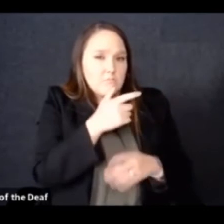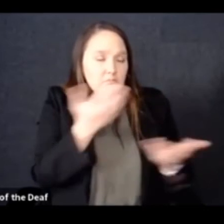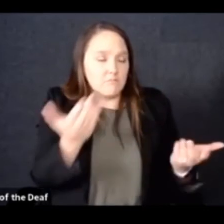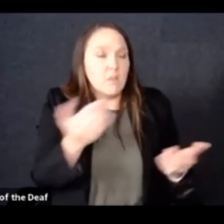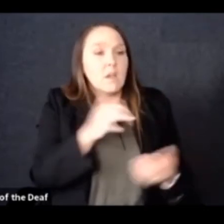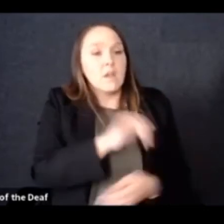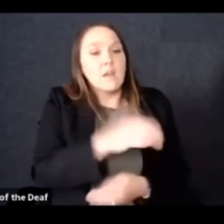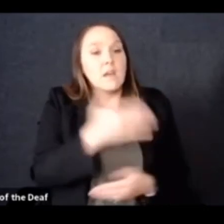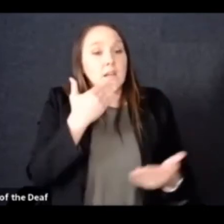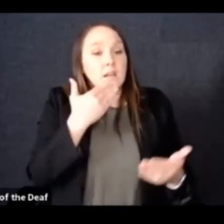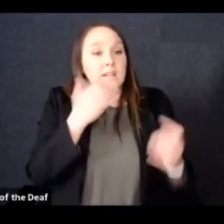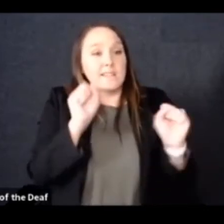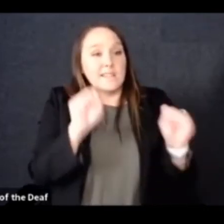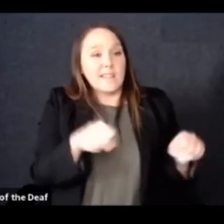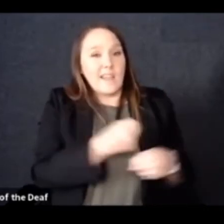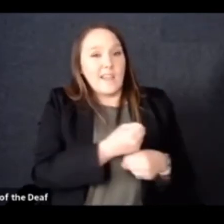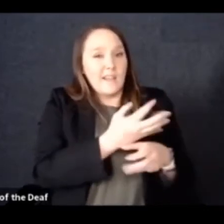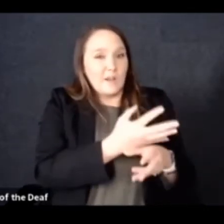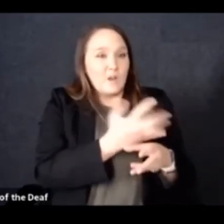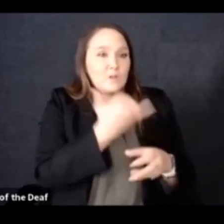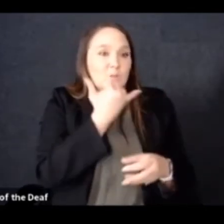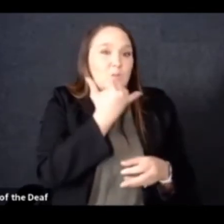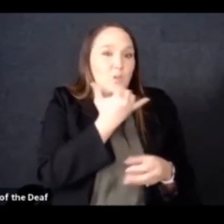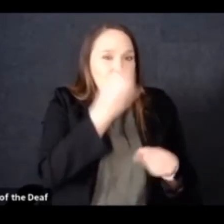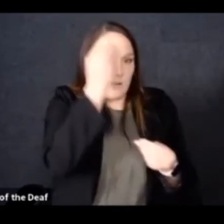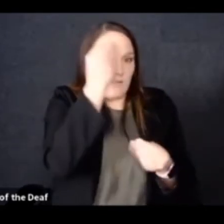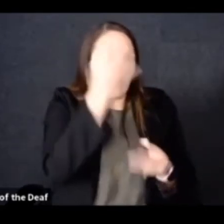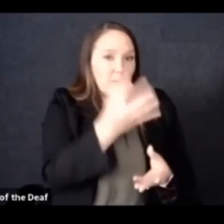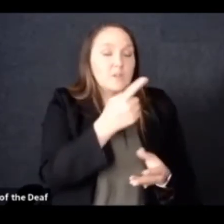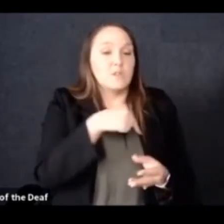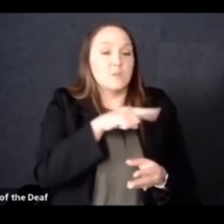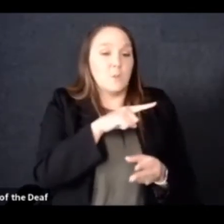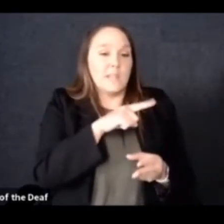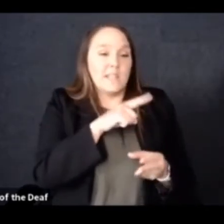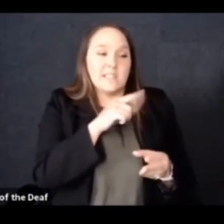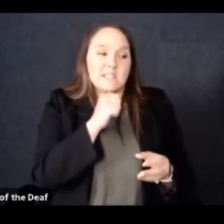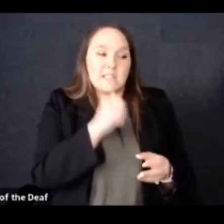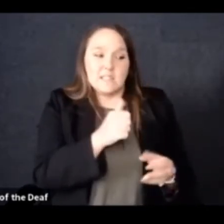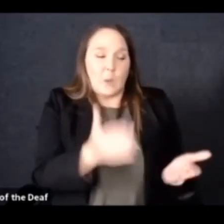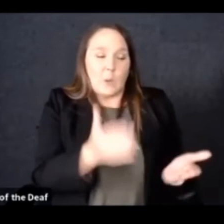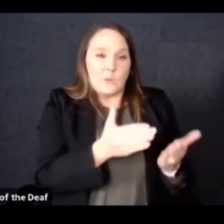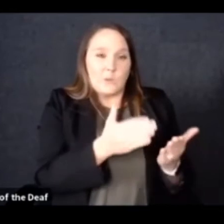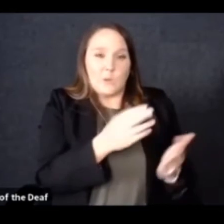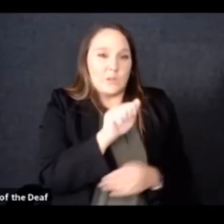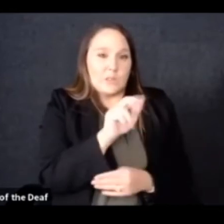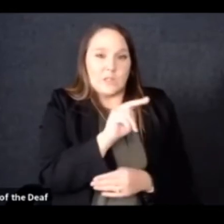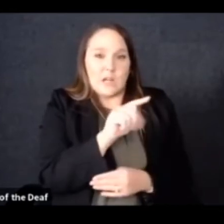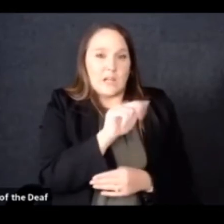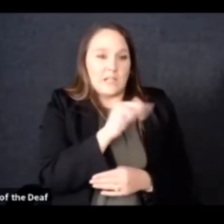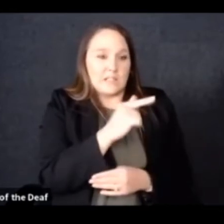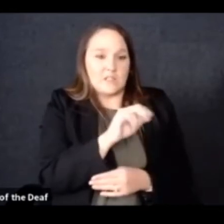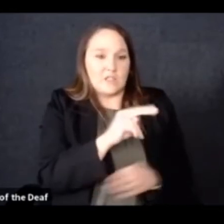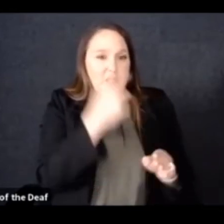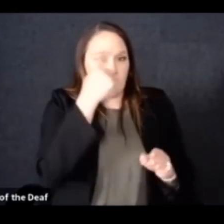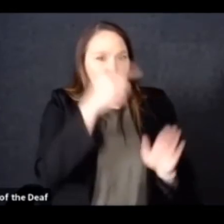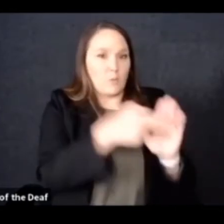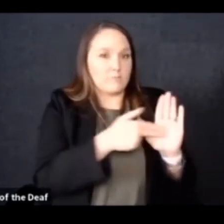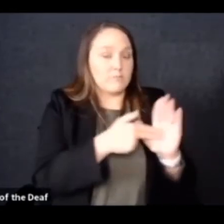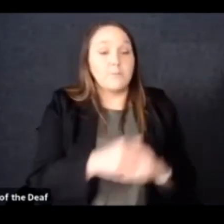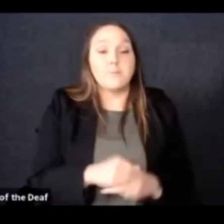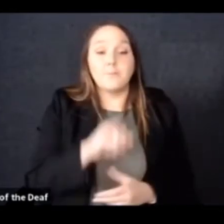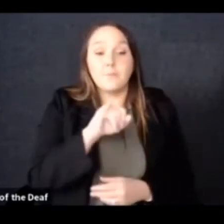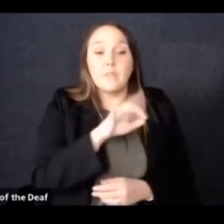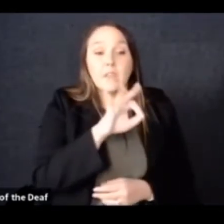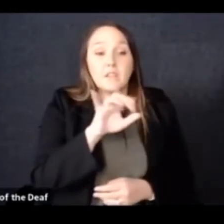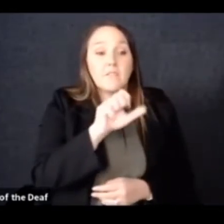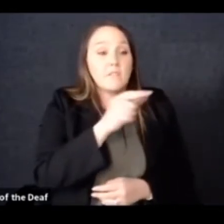you inaccurate information. So we really discourage the use of antigen testing for diagnosis at all. From Jeff with WATE, the